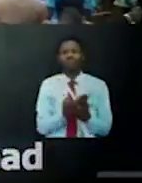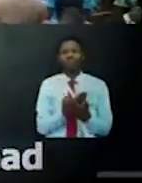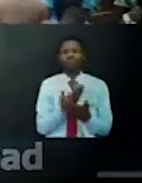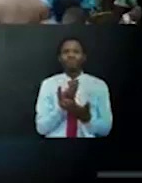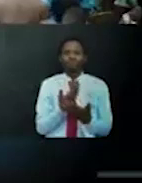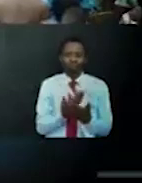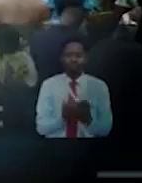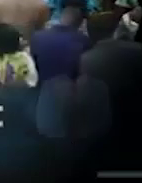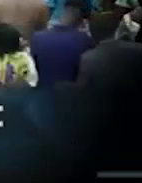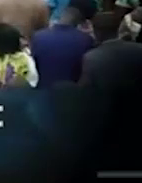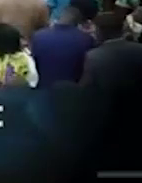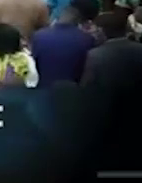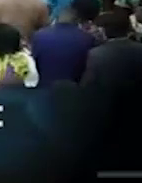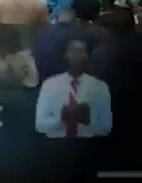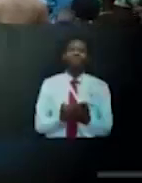shall be.